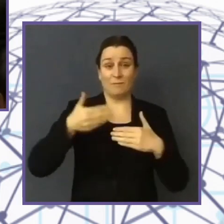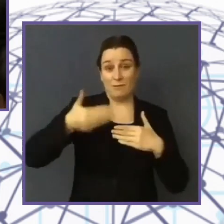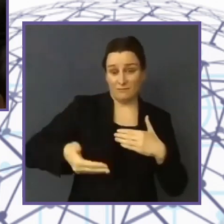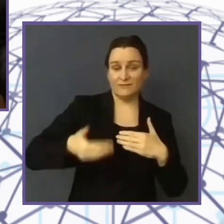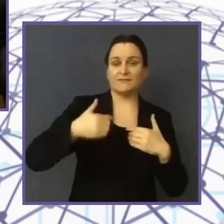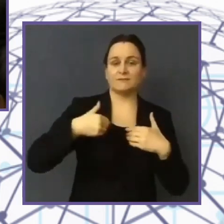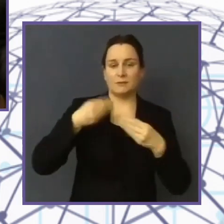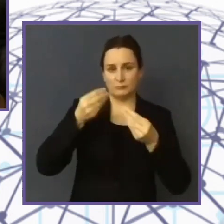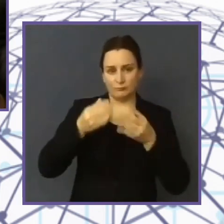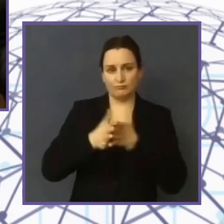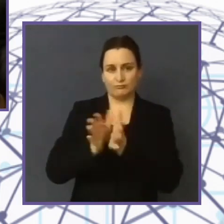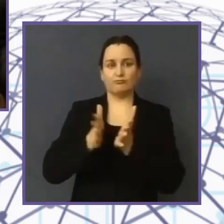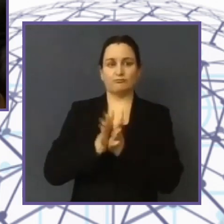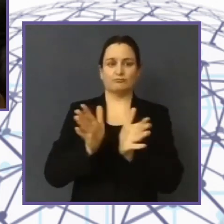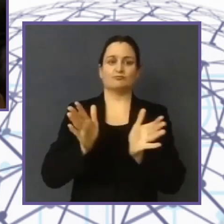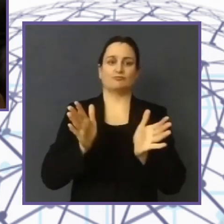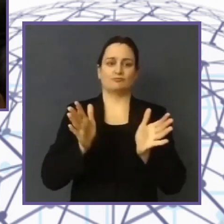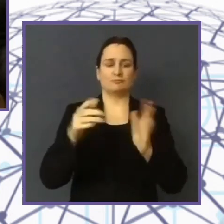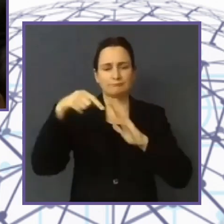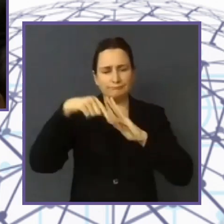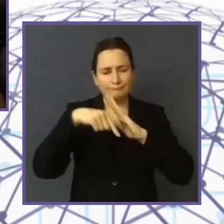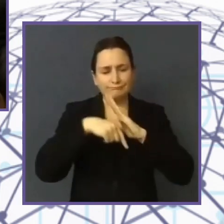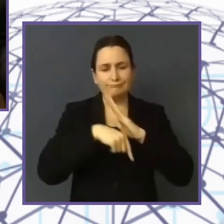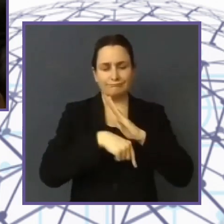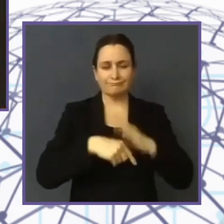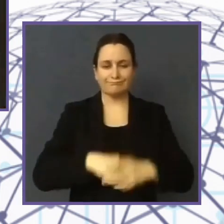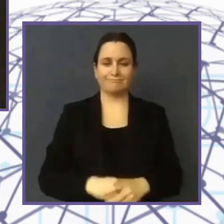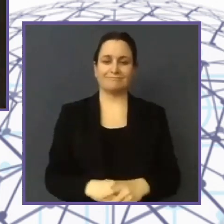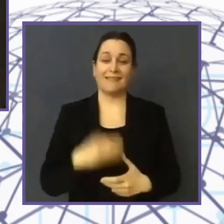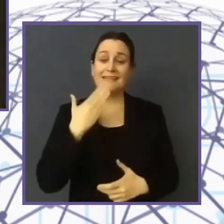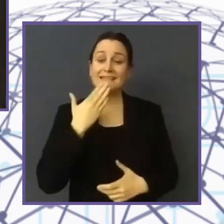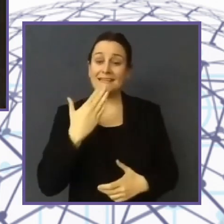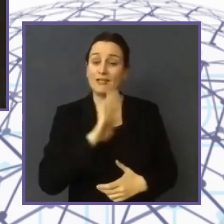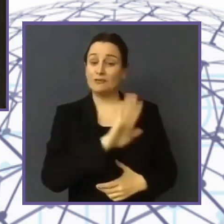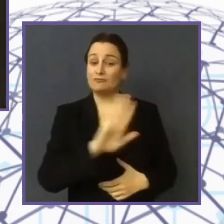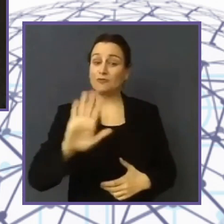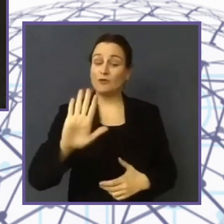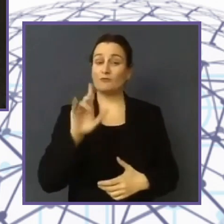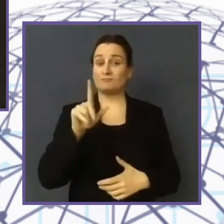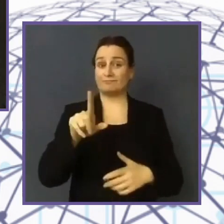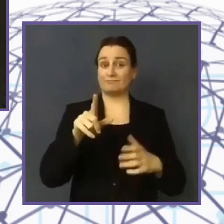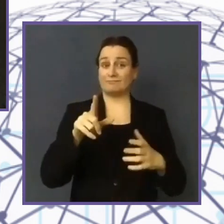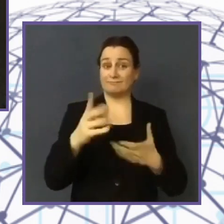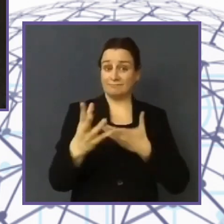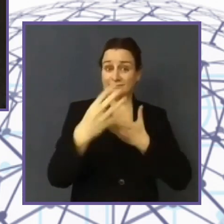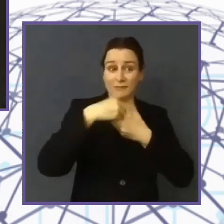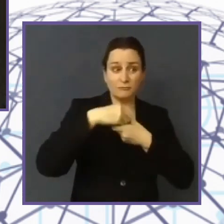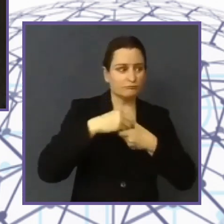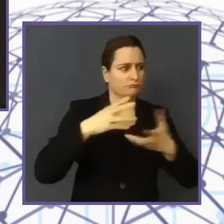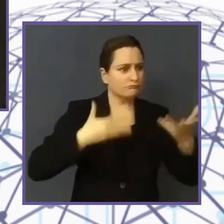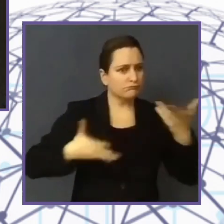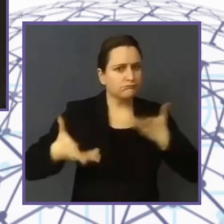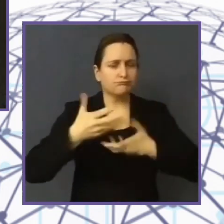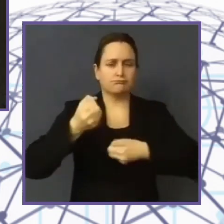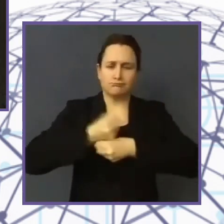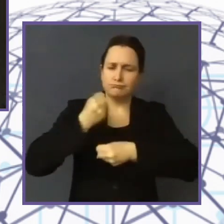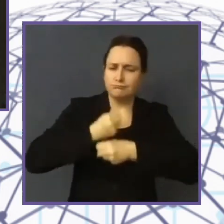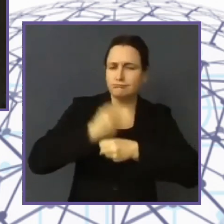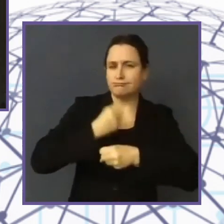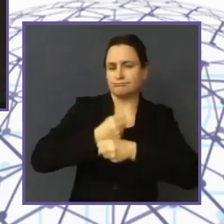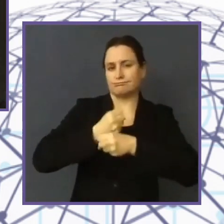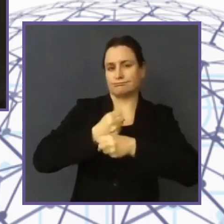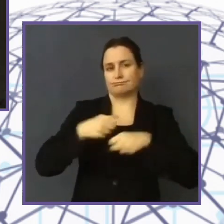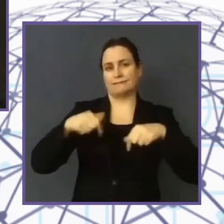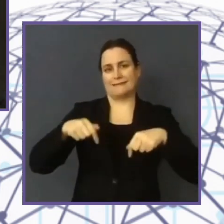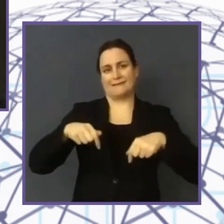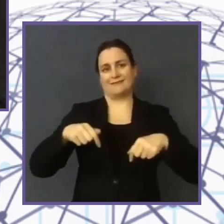to take shape, of course. Thanks again to everyone who was involved and the team who've done all the hard work behind